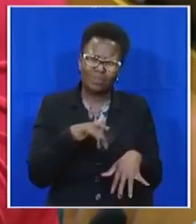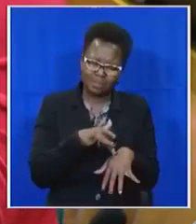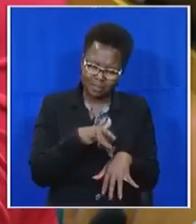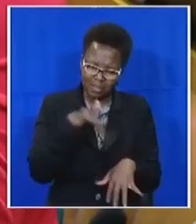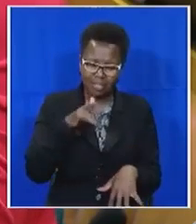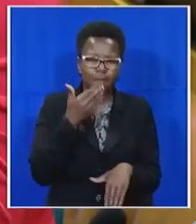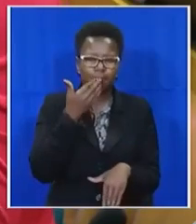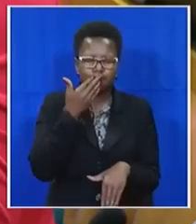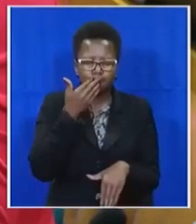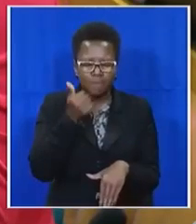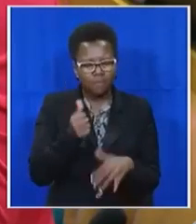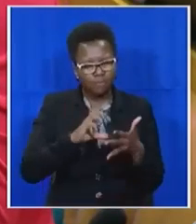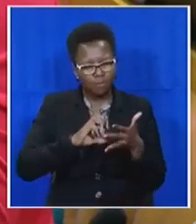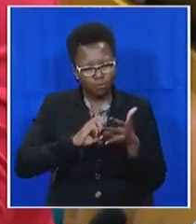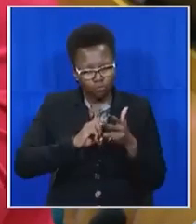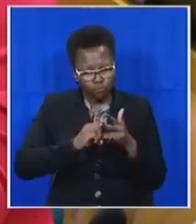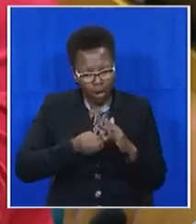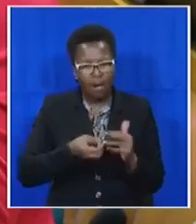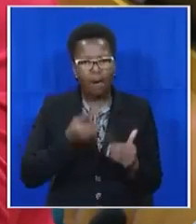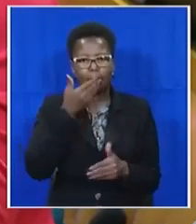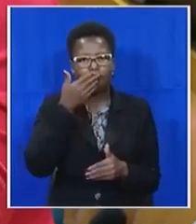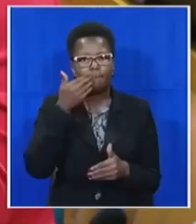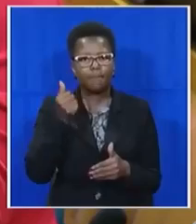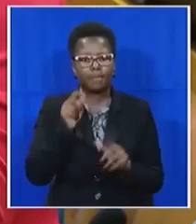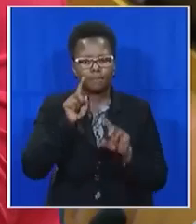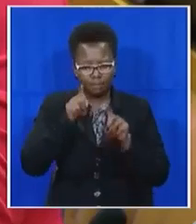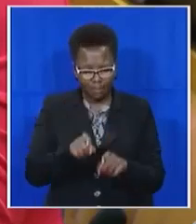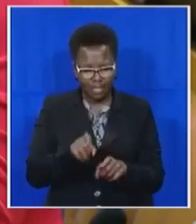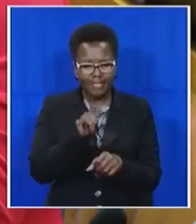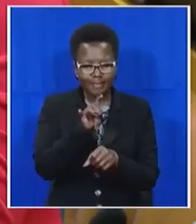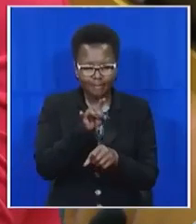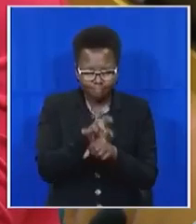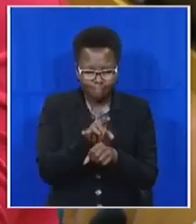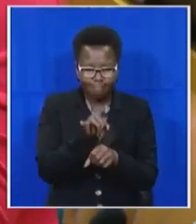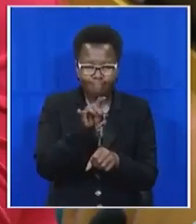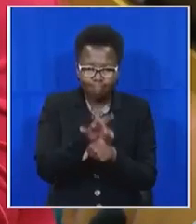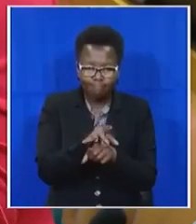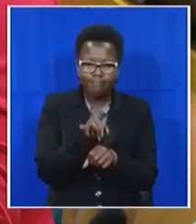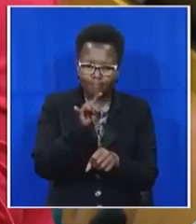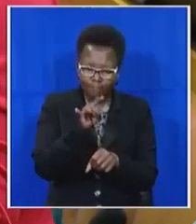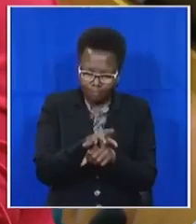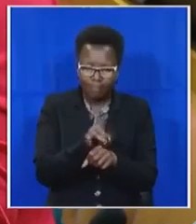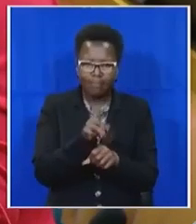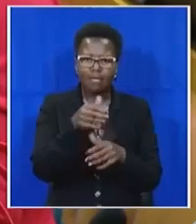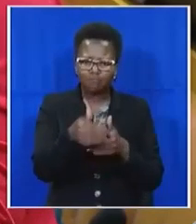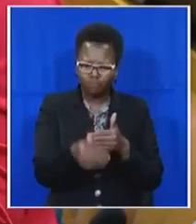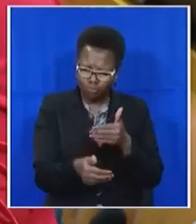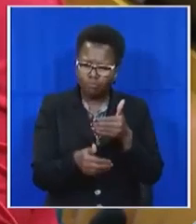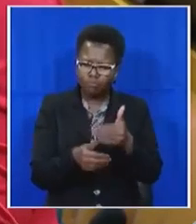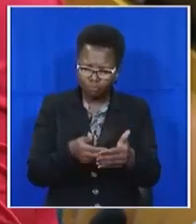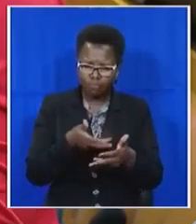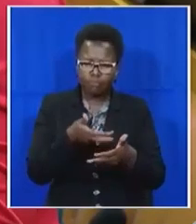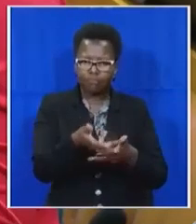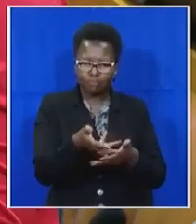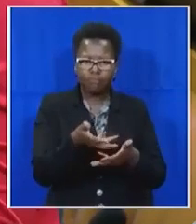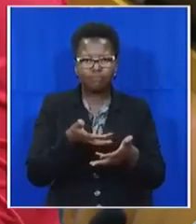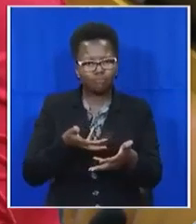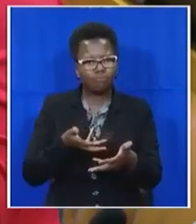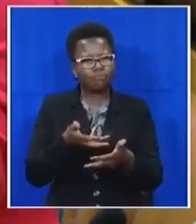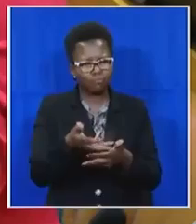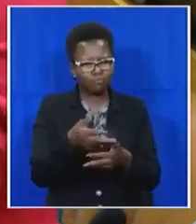should try as much as is possible to guide the conversation in a very guided